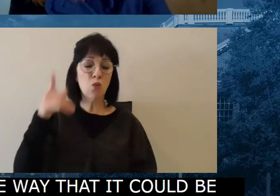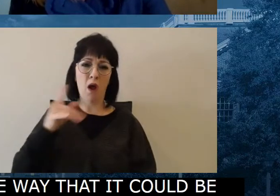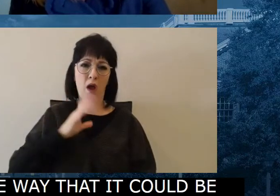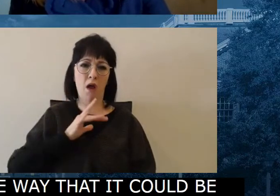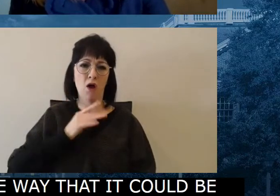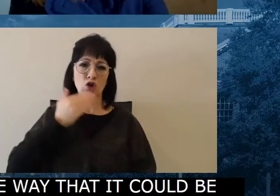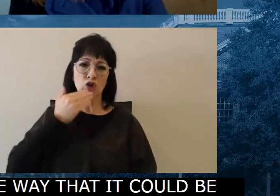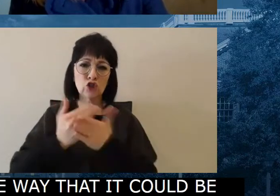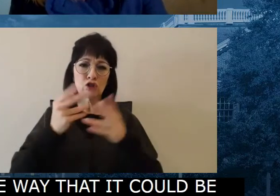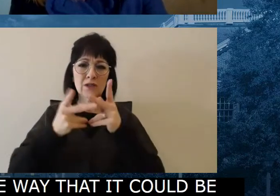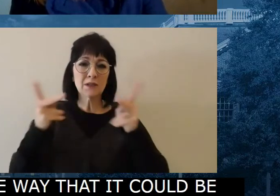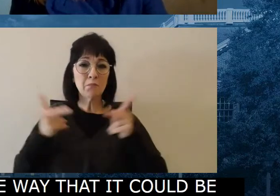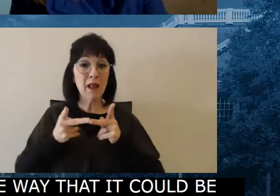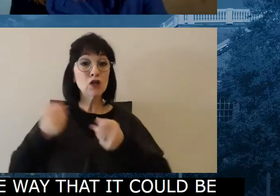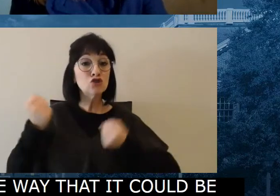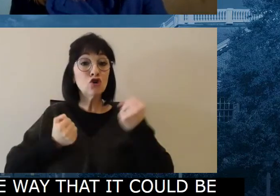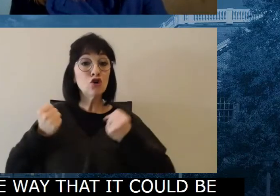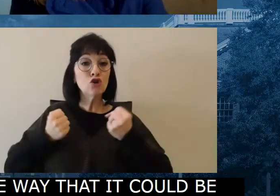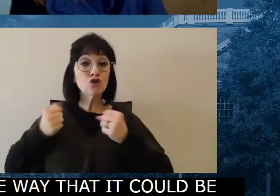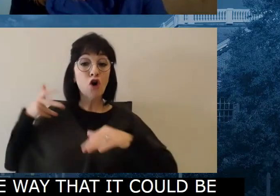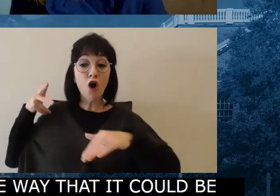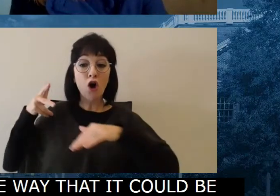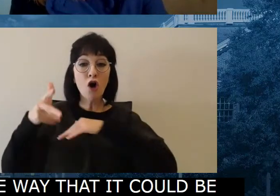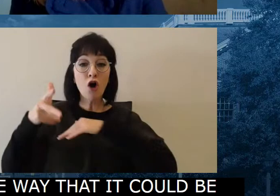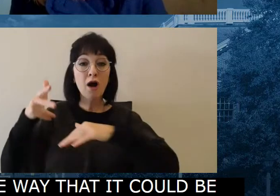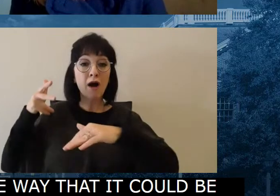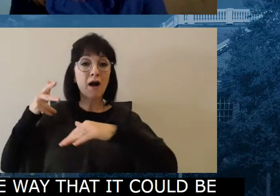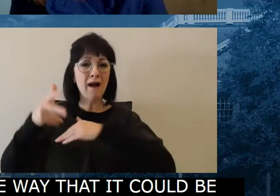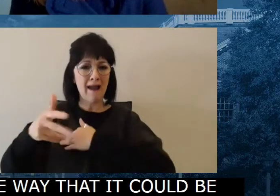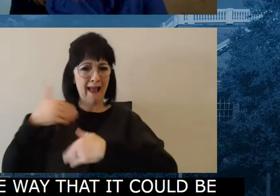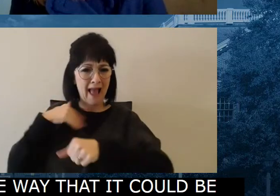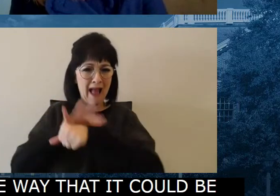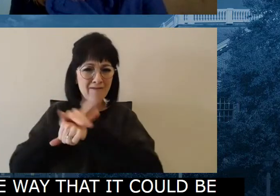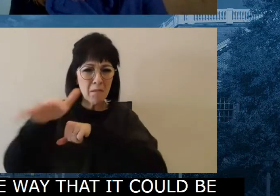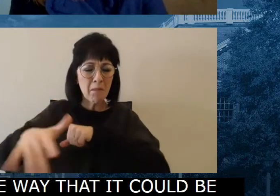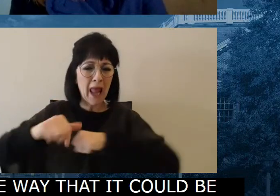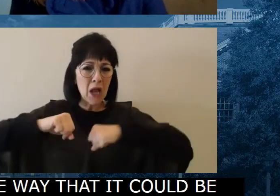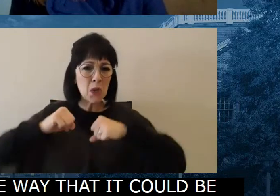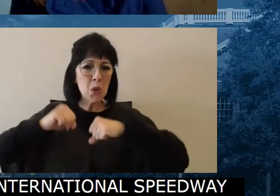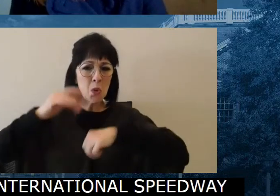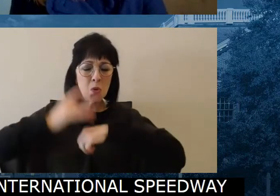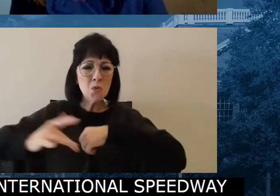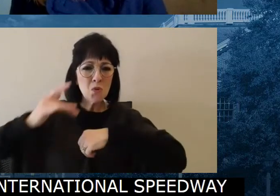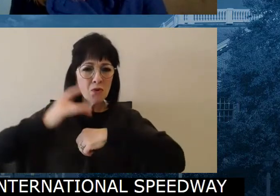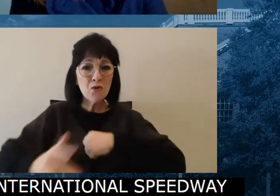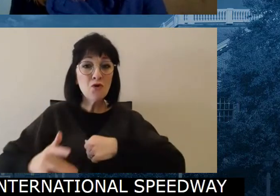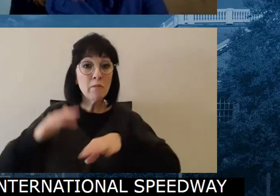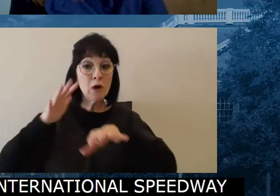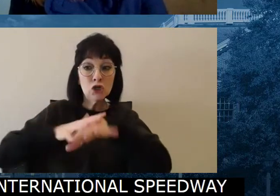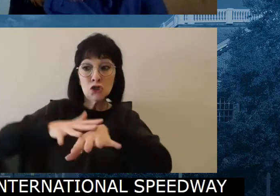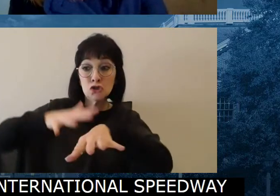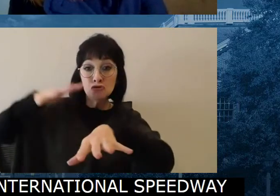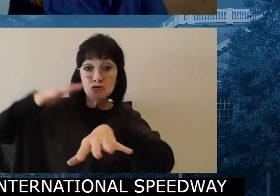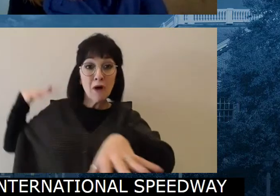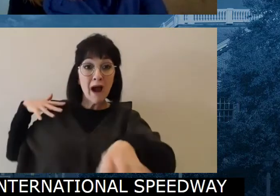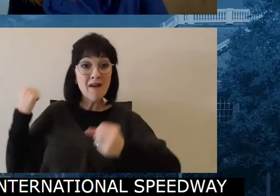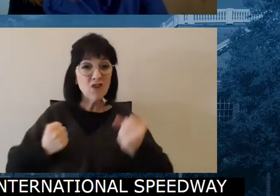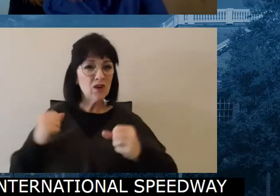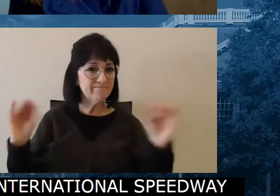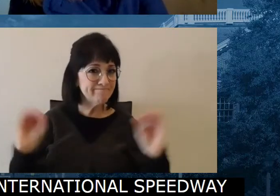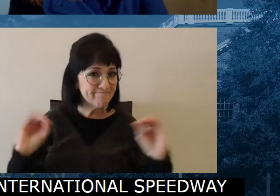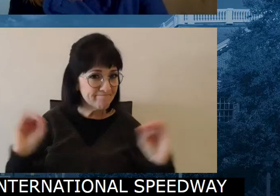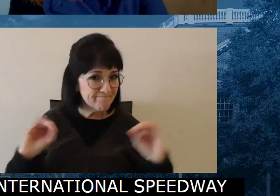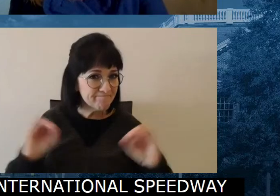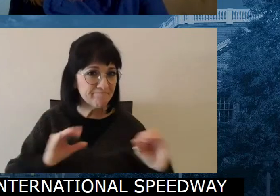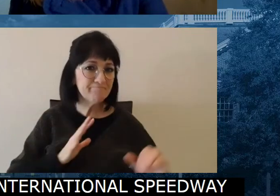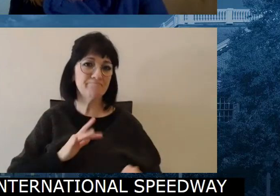out. No traffic problems leading in. We scheduled we were able